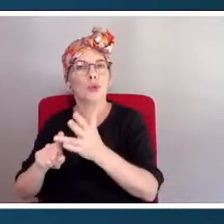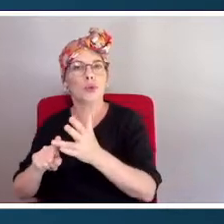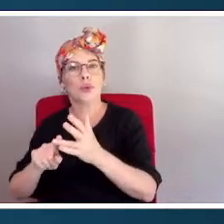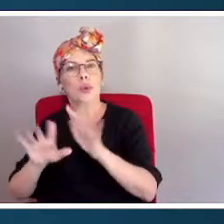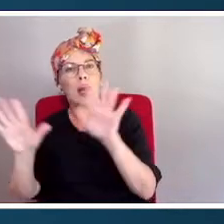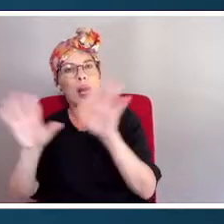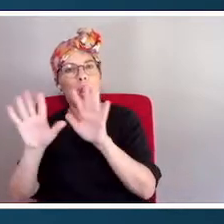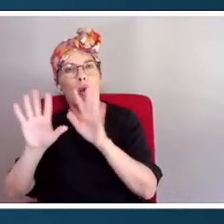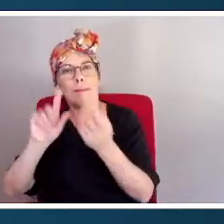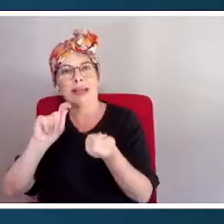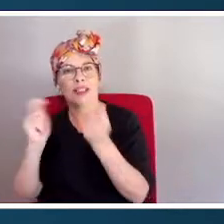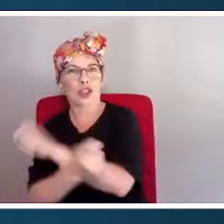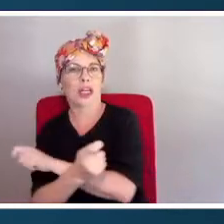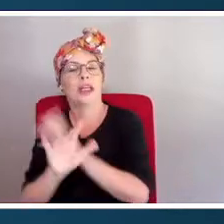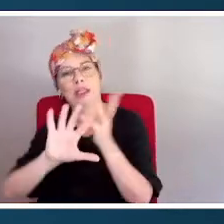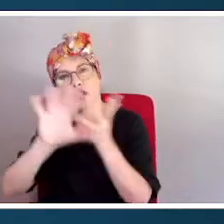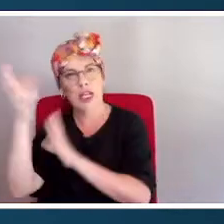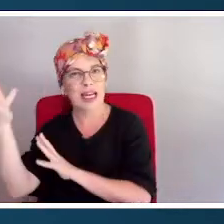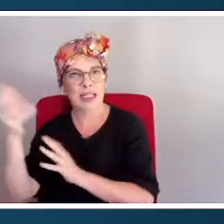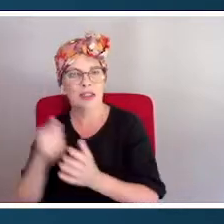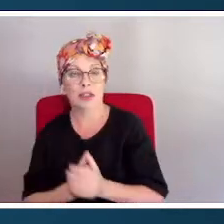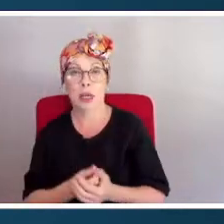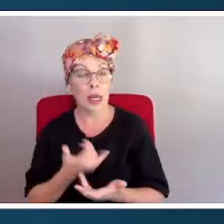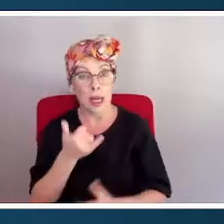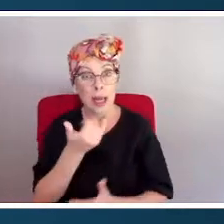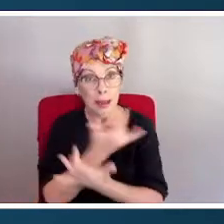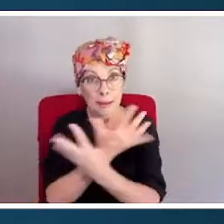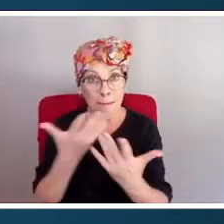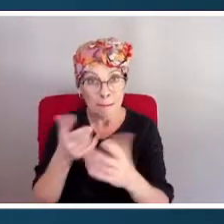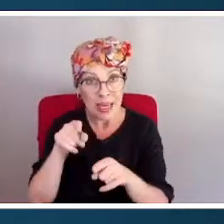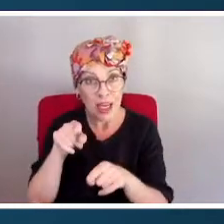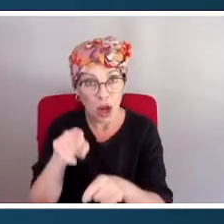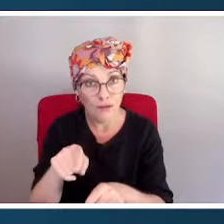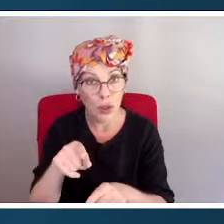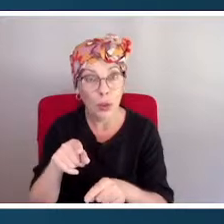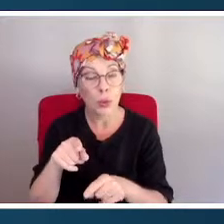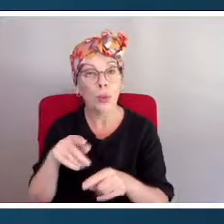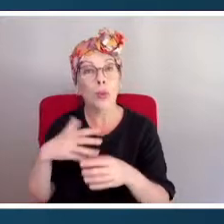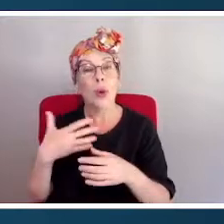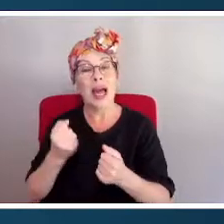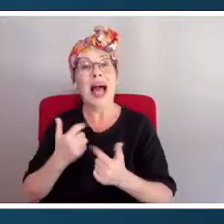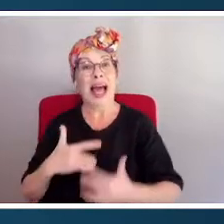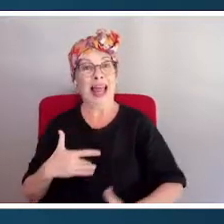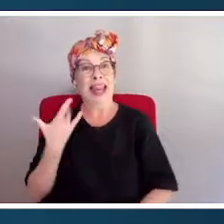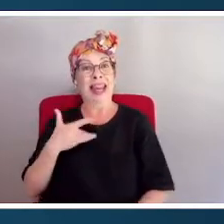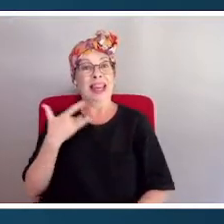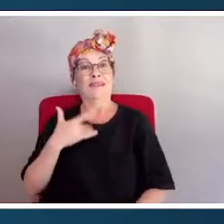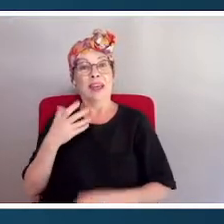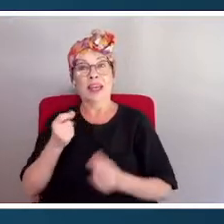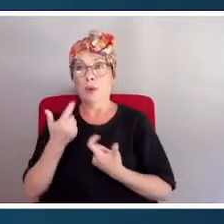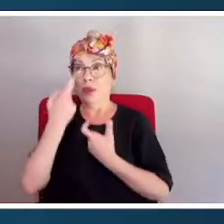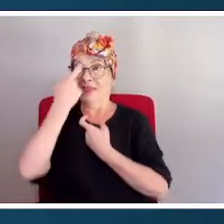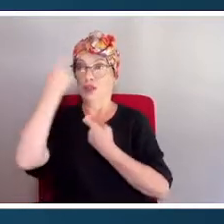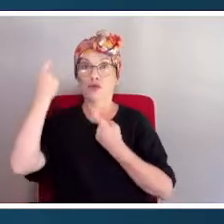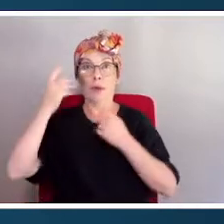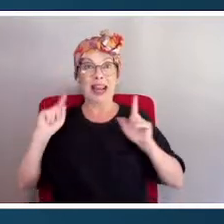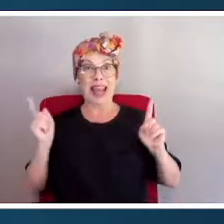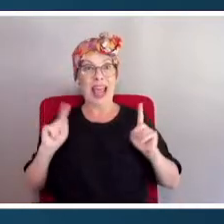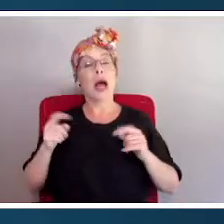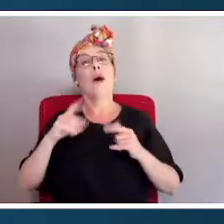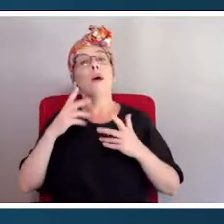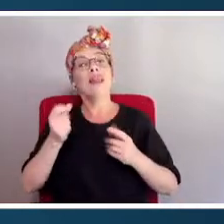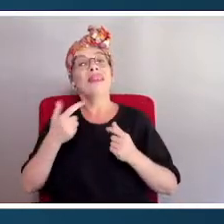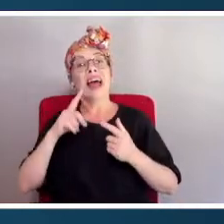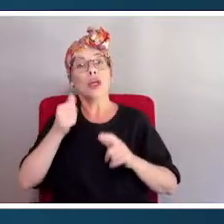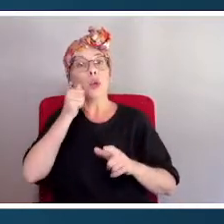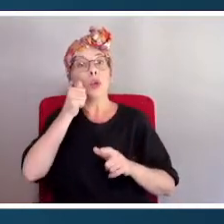with the trauma of working in post-catastrophe settings long after you return. Many of you would have